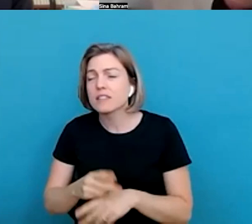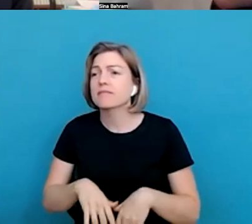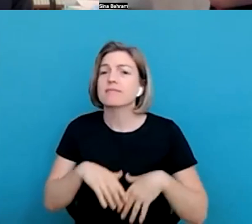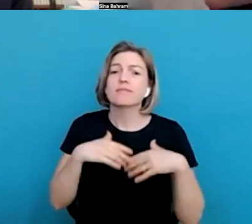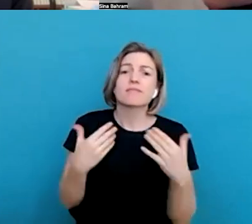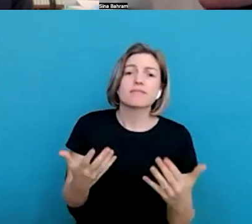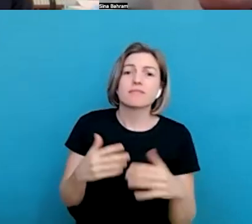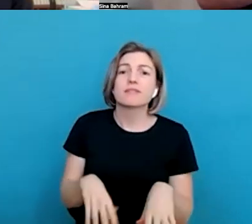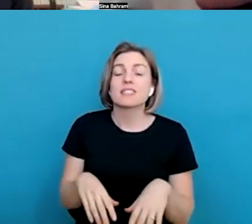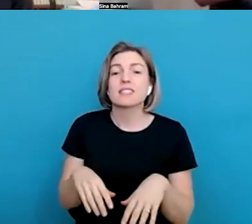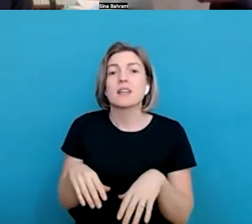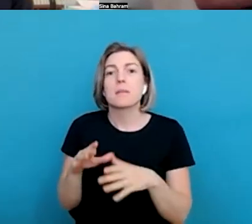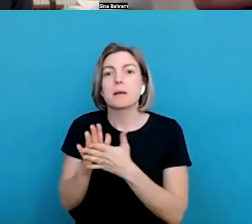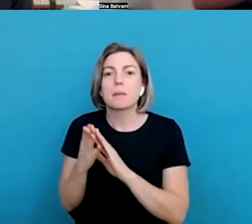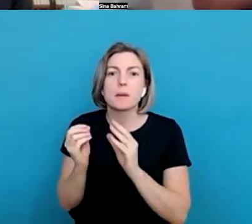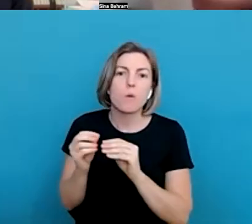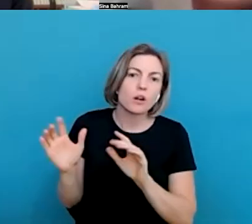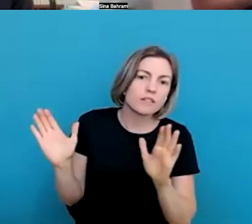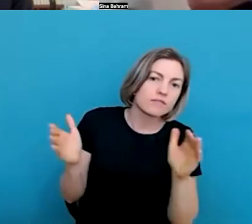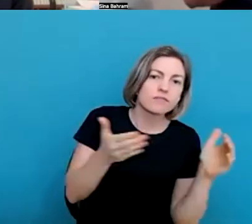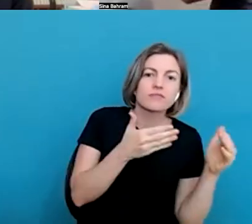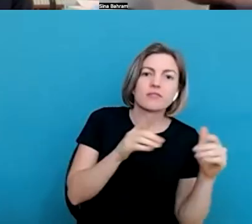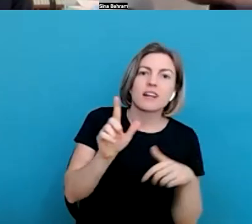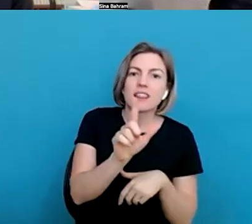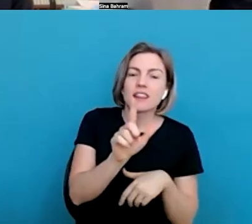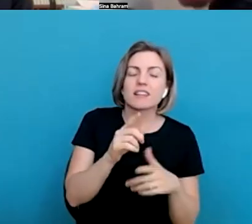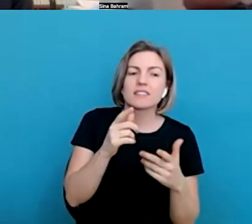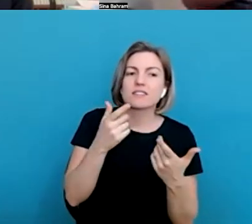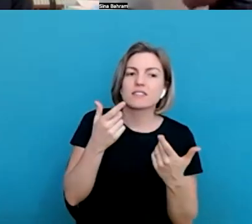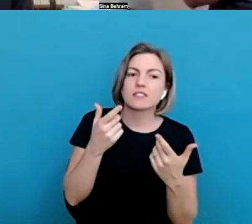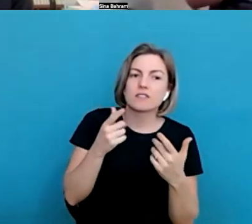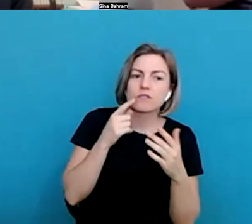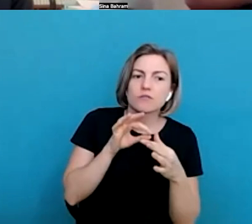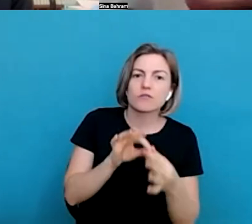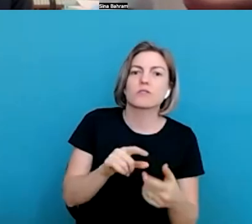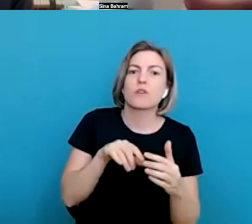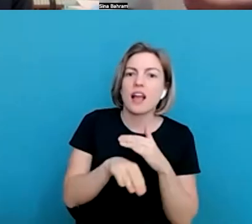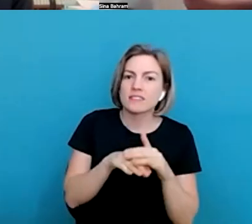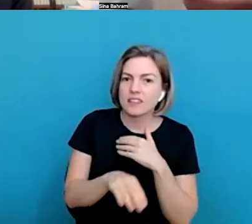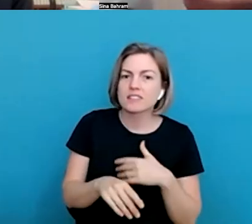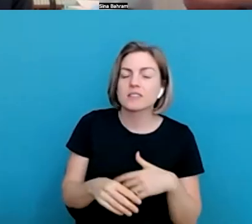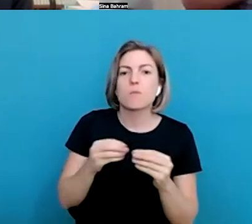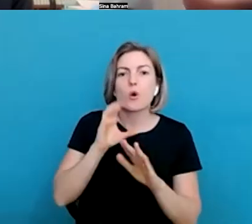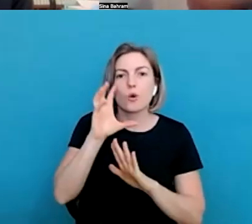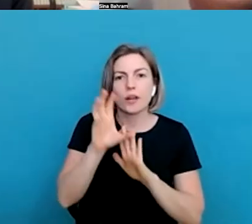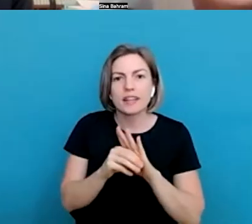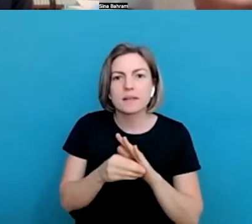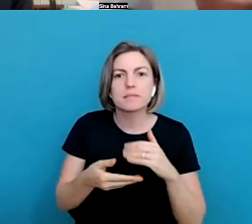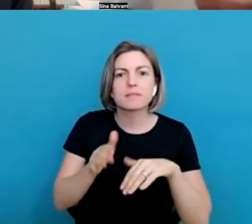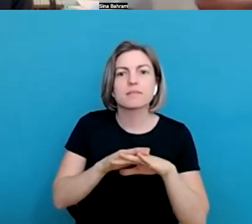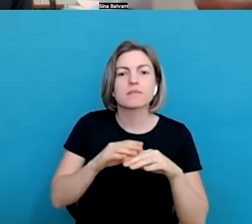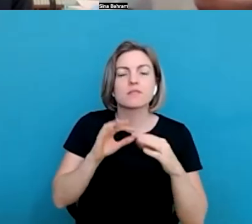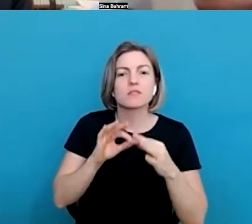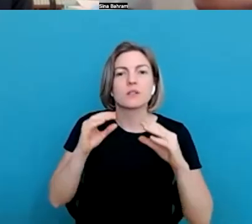shifting left considerations around access, increasing curricula around the world in terms of what we teach